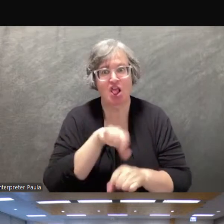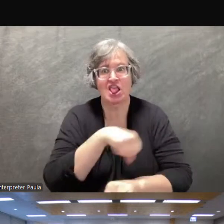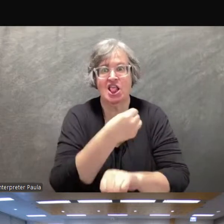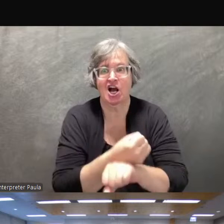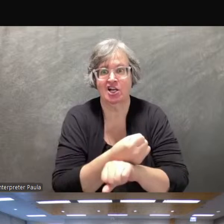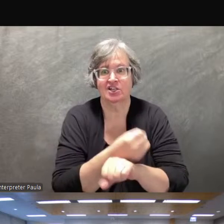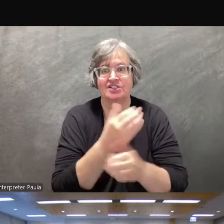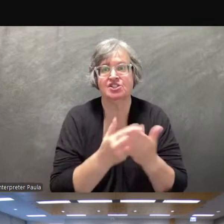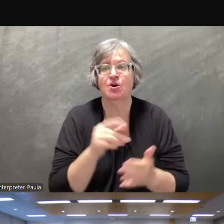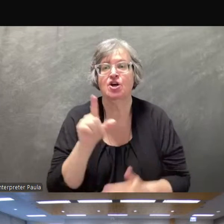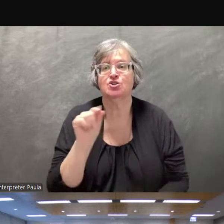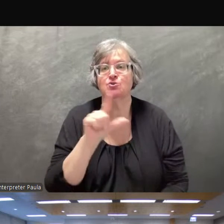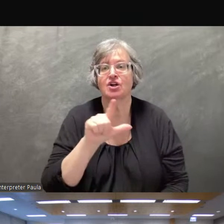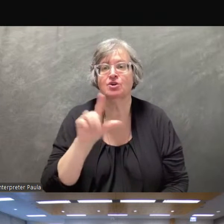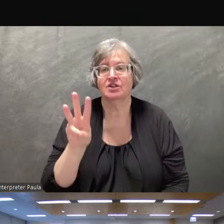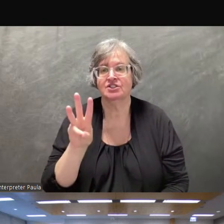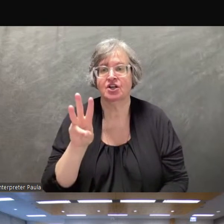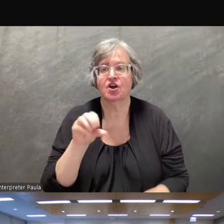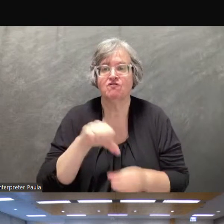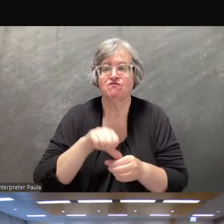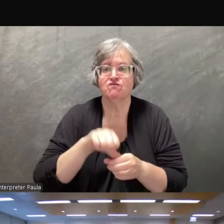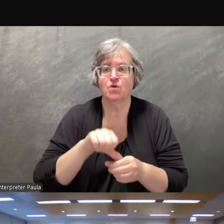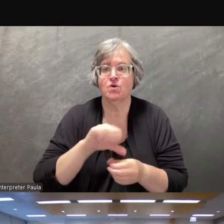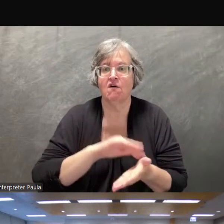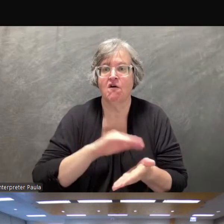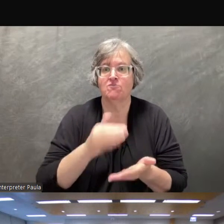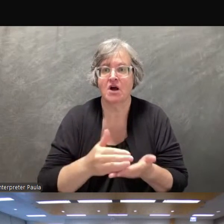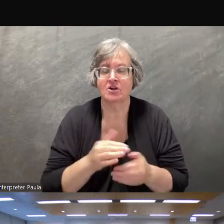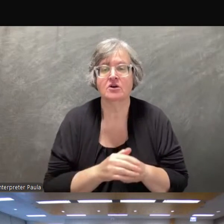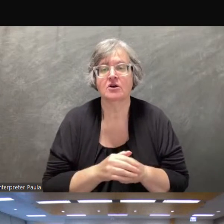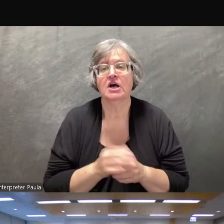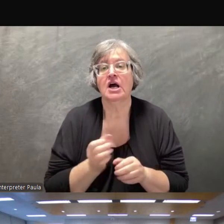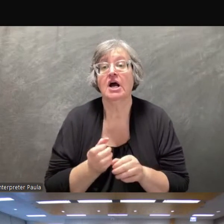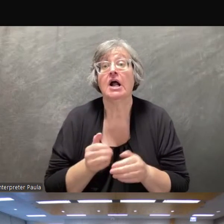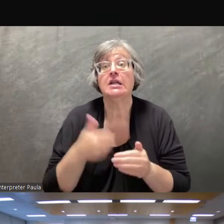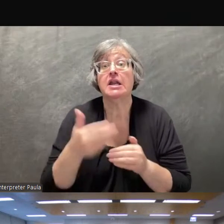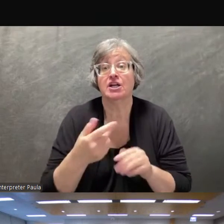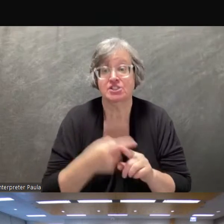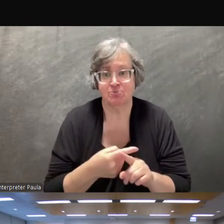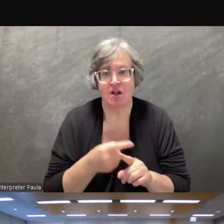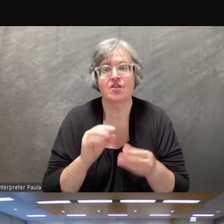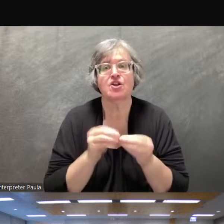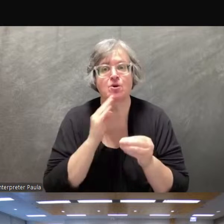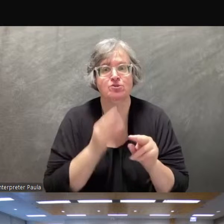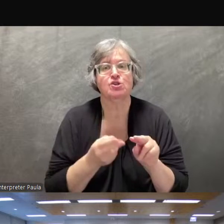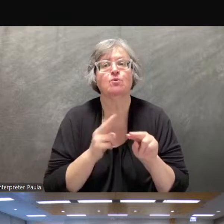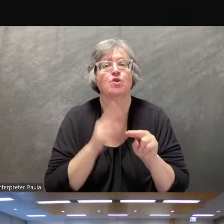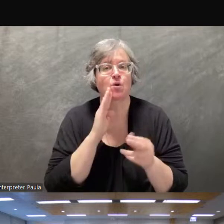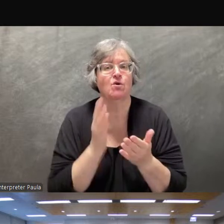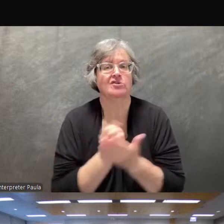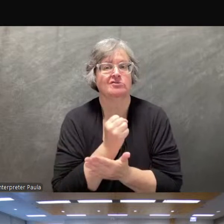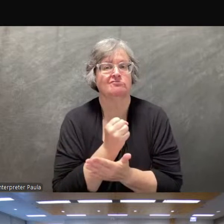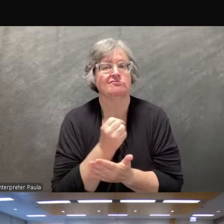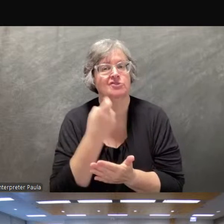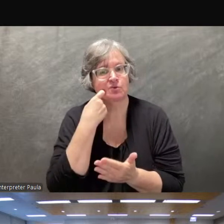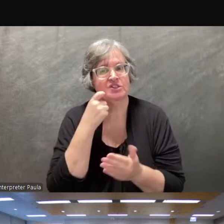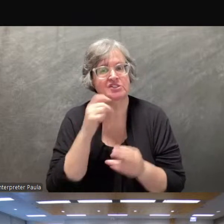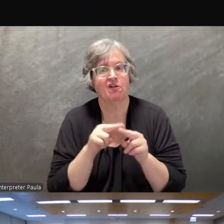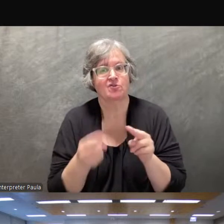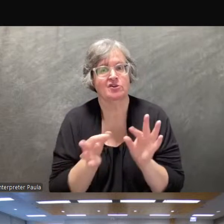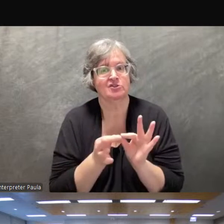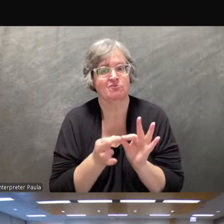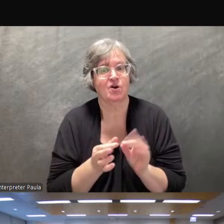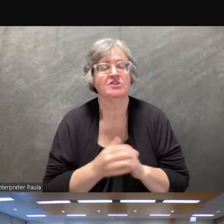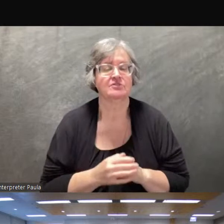some of that 2026 fuel volume. So when we talk next month, those numbers will increase, taking advantage of that recent dip in the price of